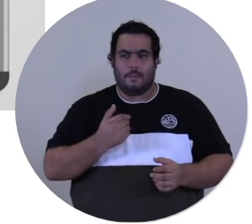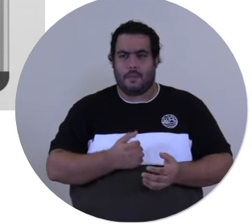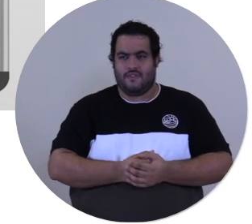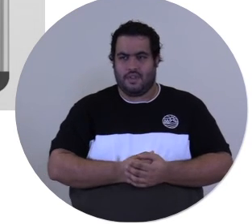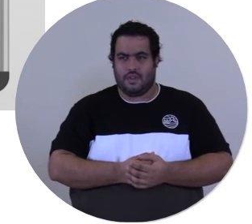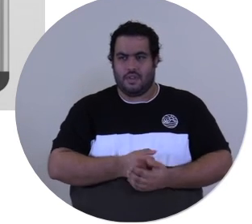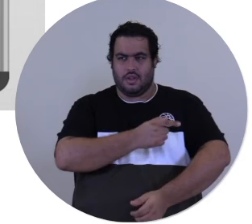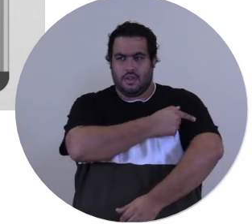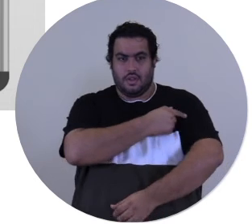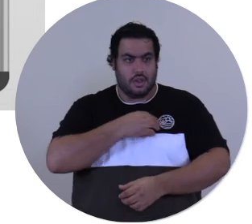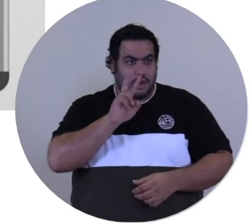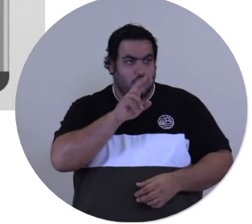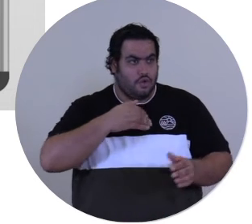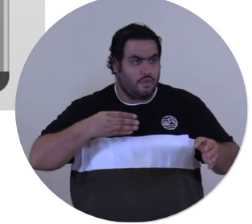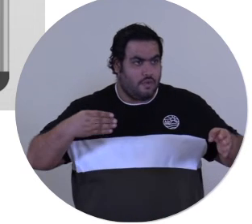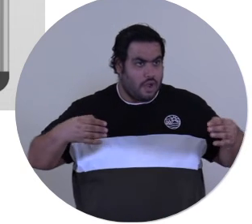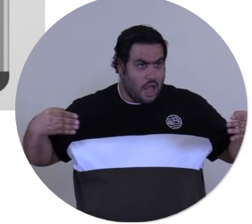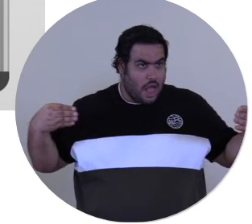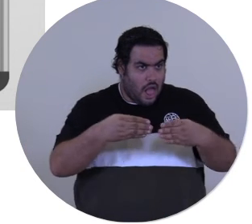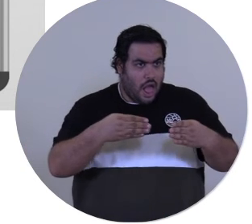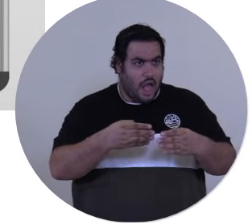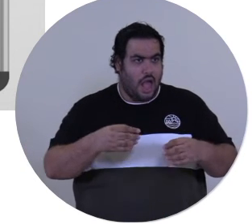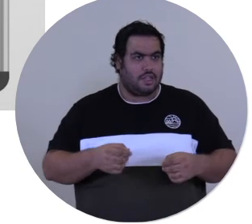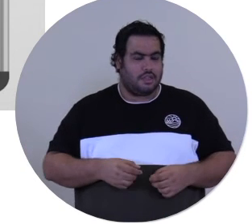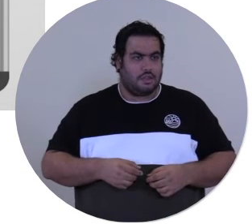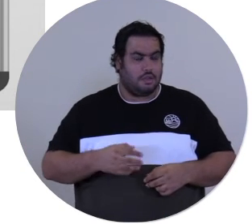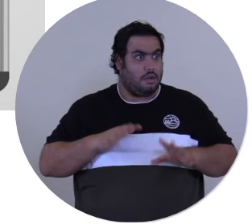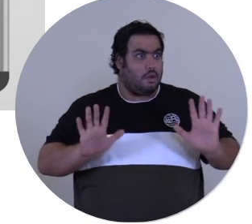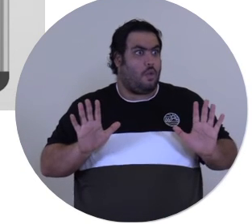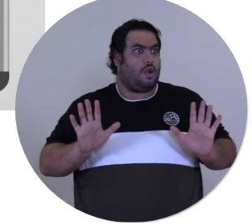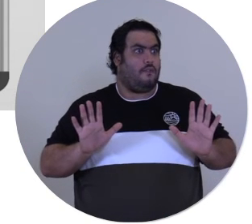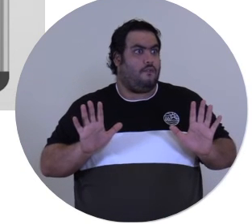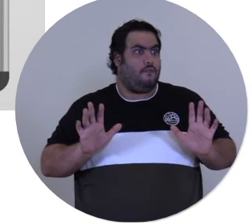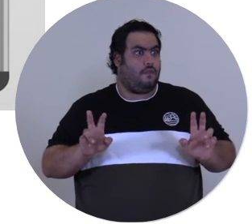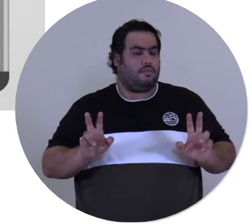remained completely immobile. I couldn't move.